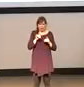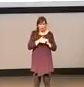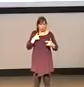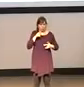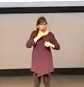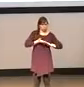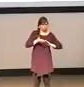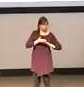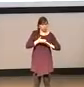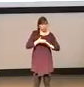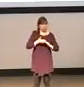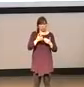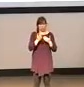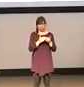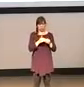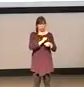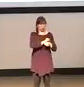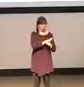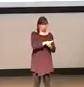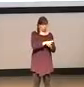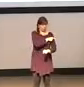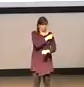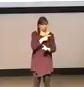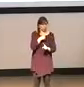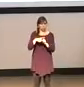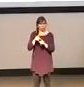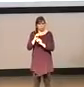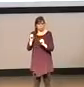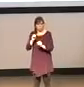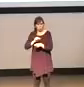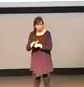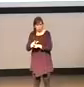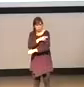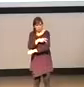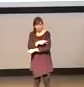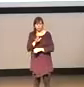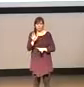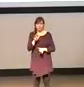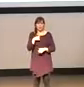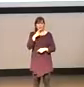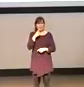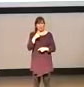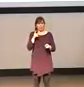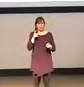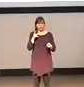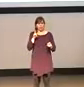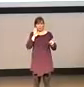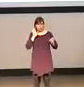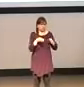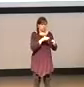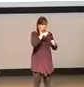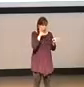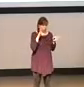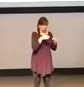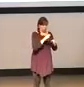both COVID and non-COVID patients going forward. I will say ramping down and focusing on COVID